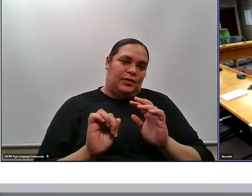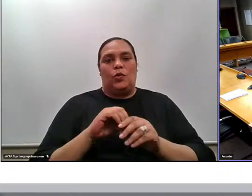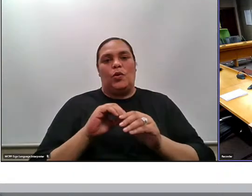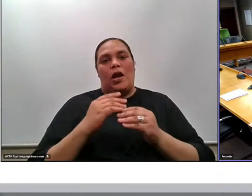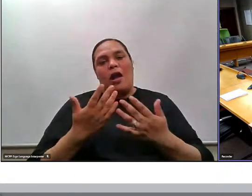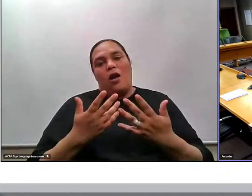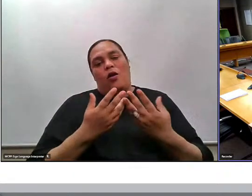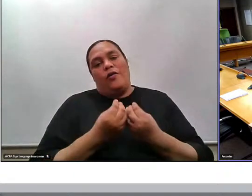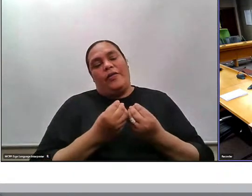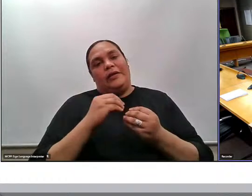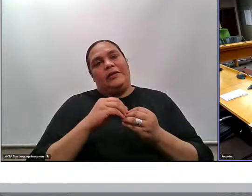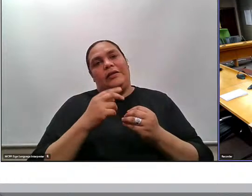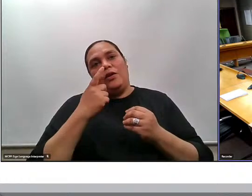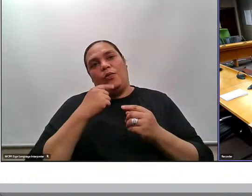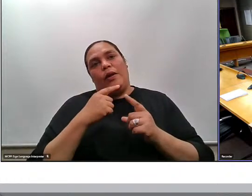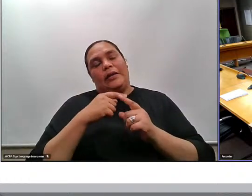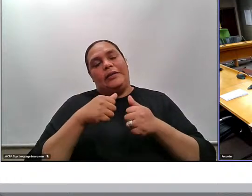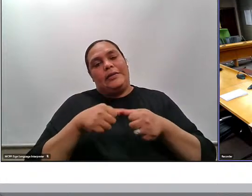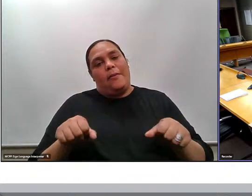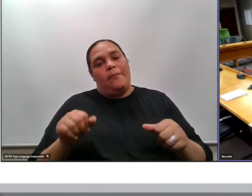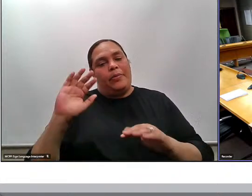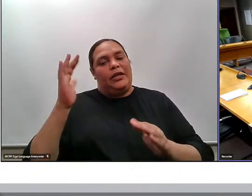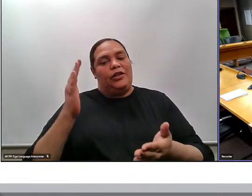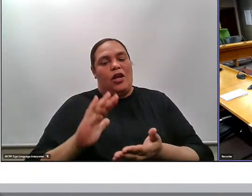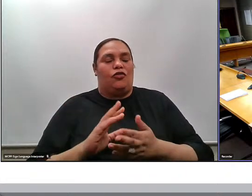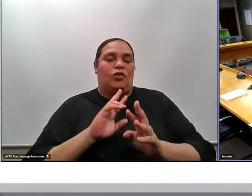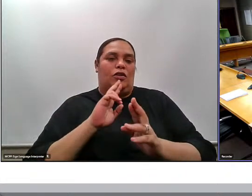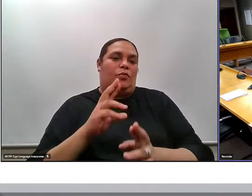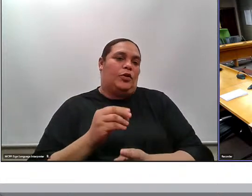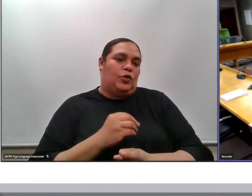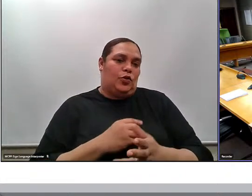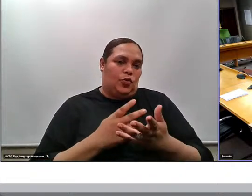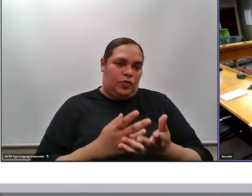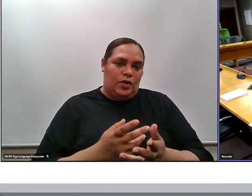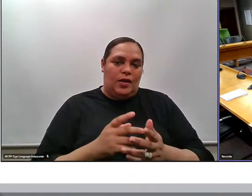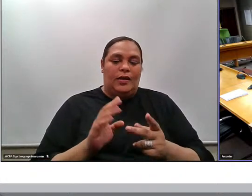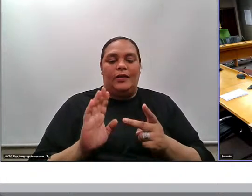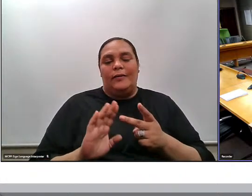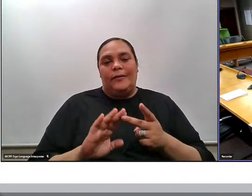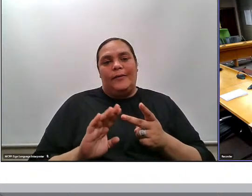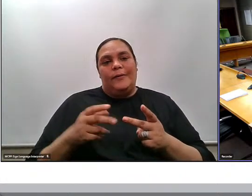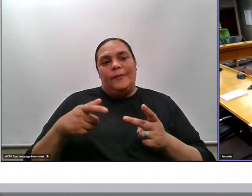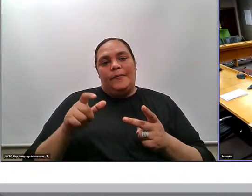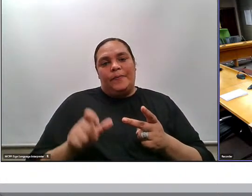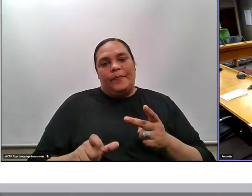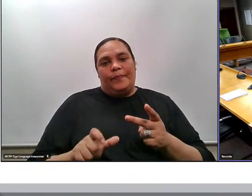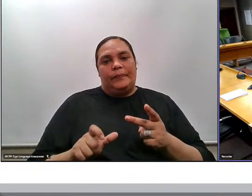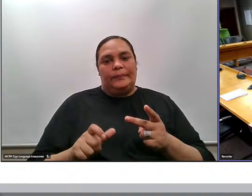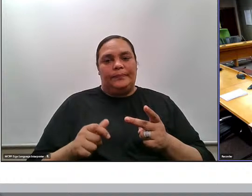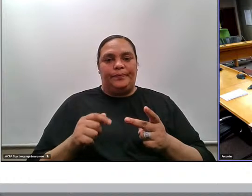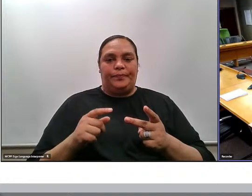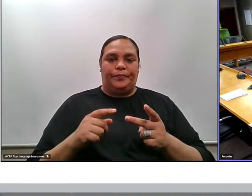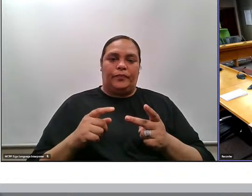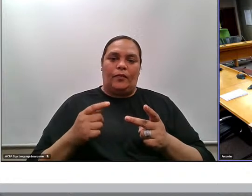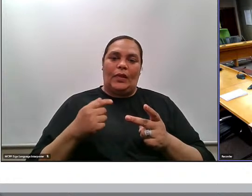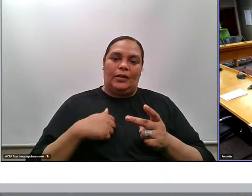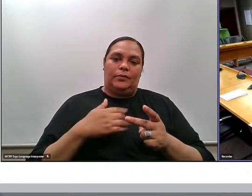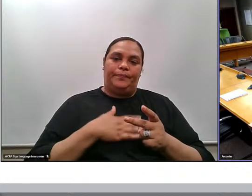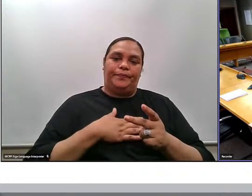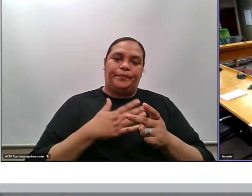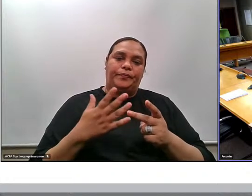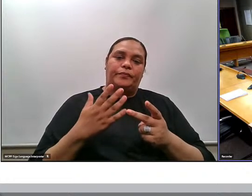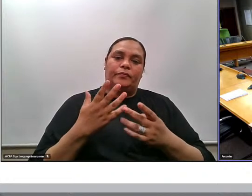such indirect tape reduction gets responded to. The second one, Chair, that one would appreciate